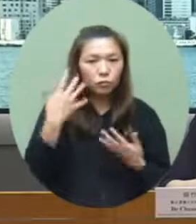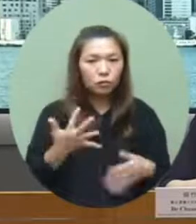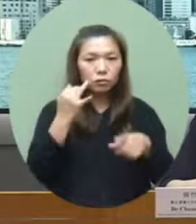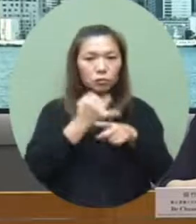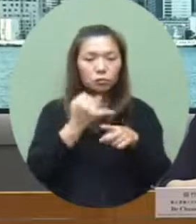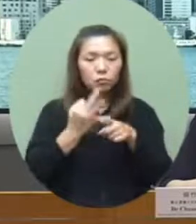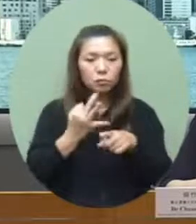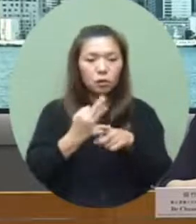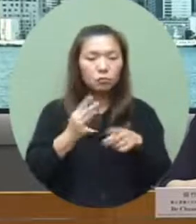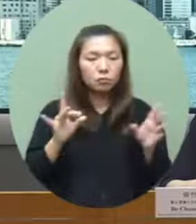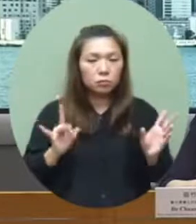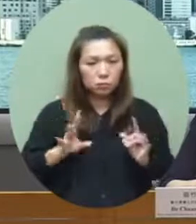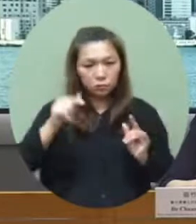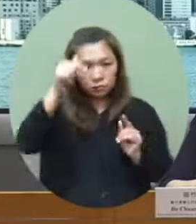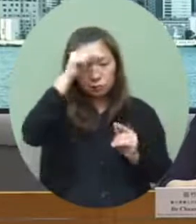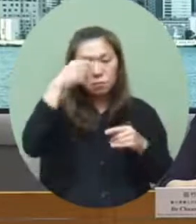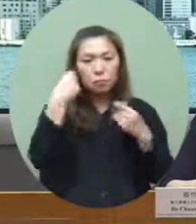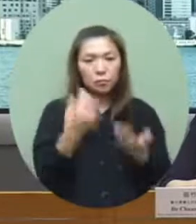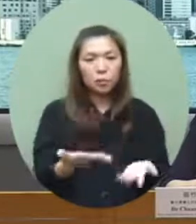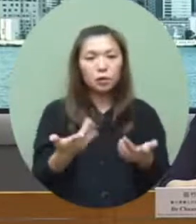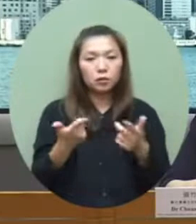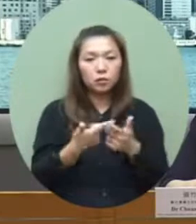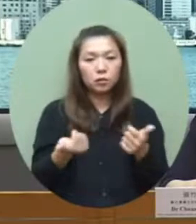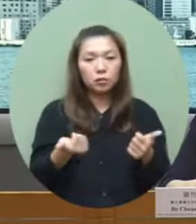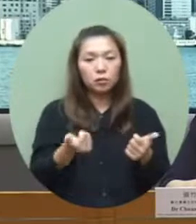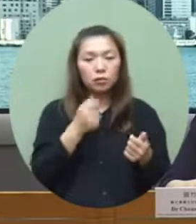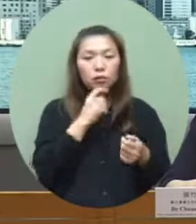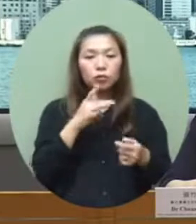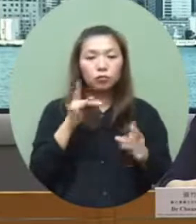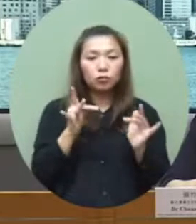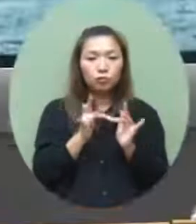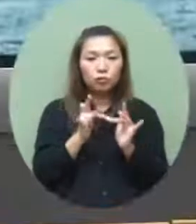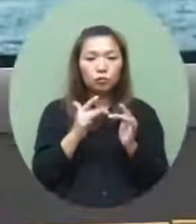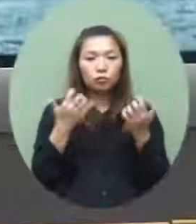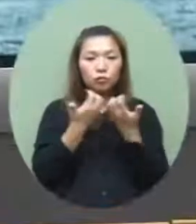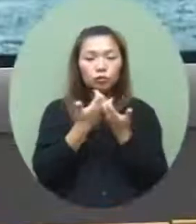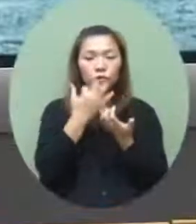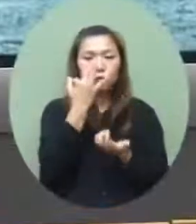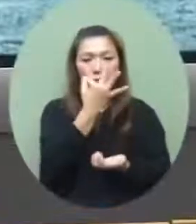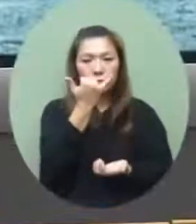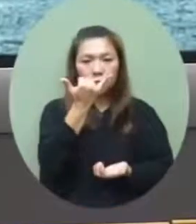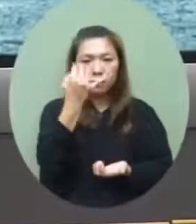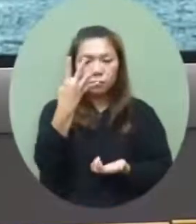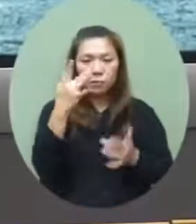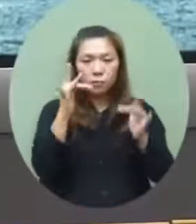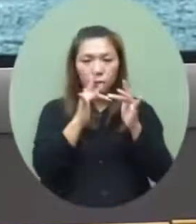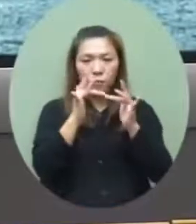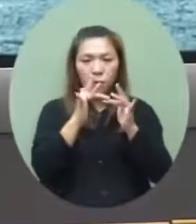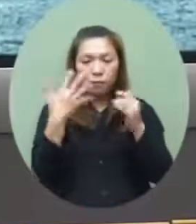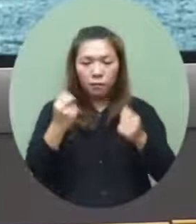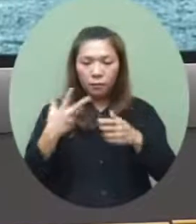We understand that the 13 private hospitals are making available